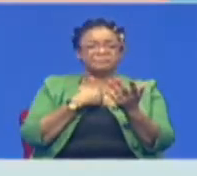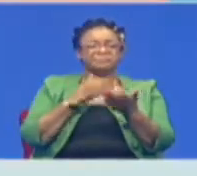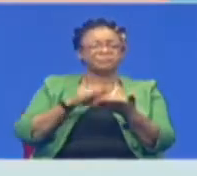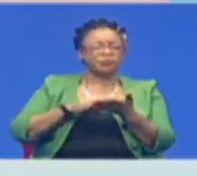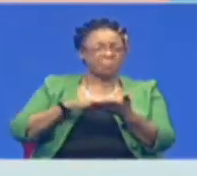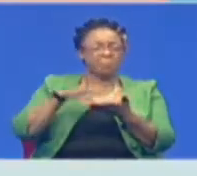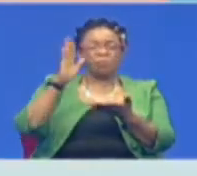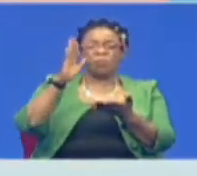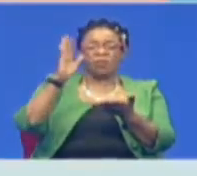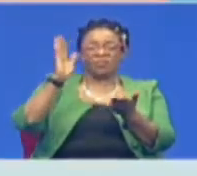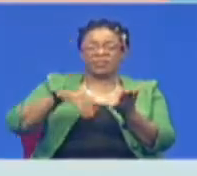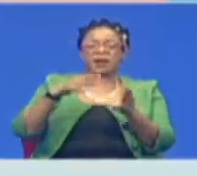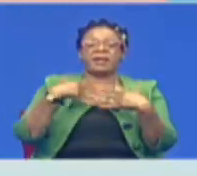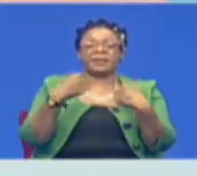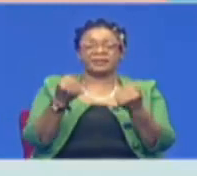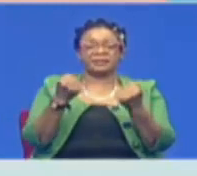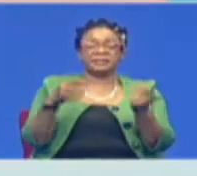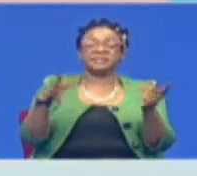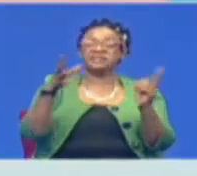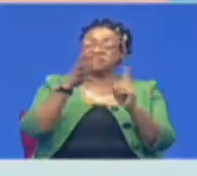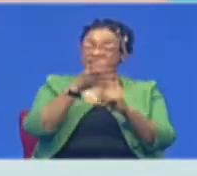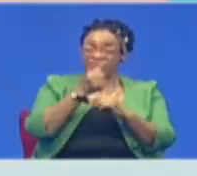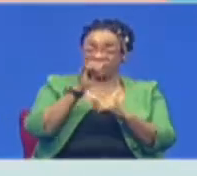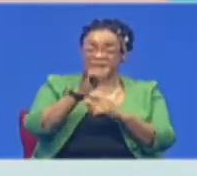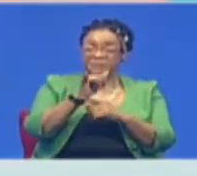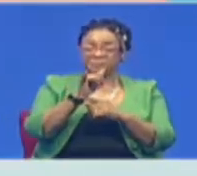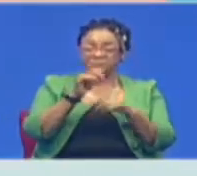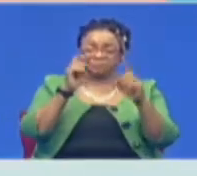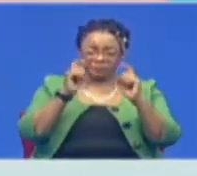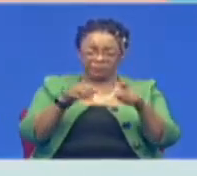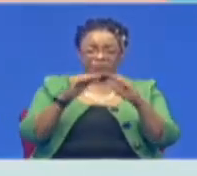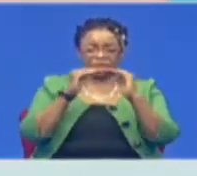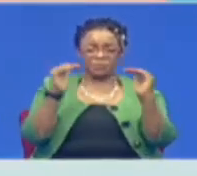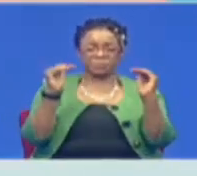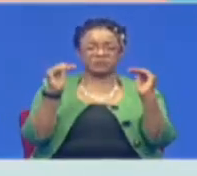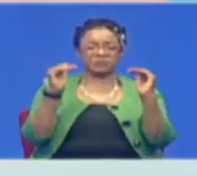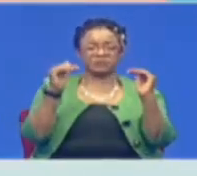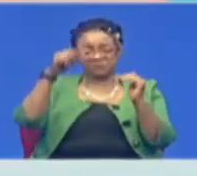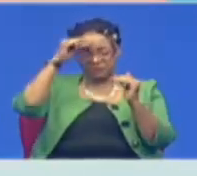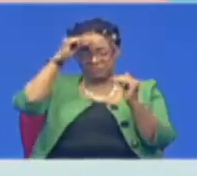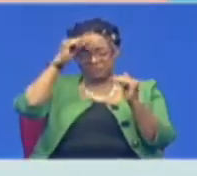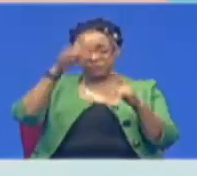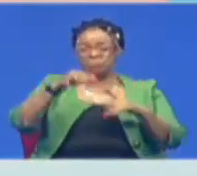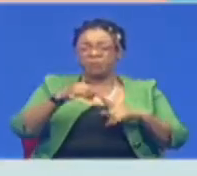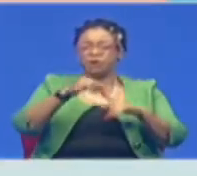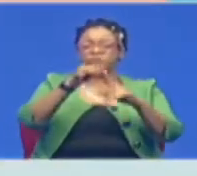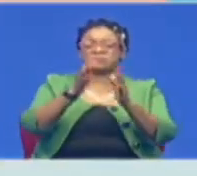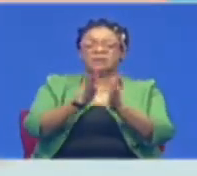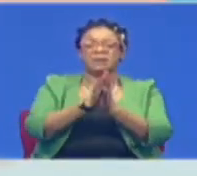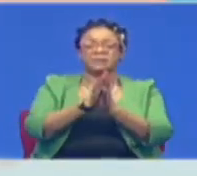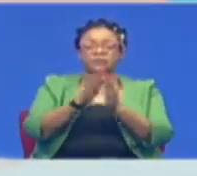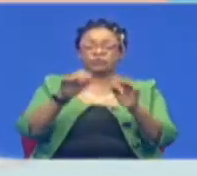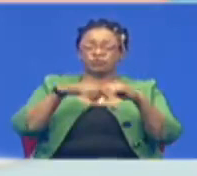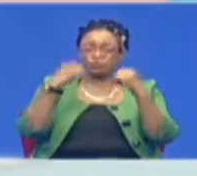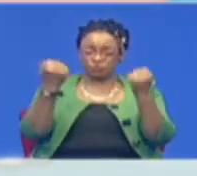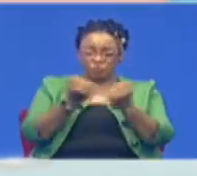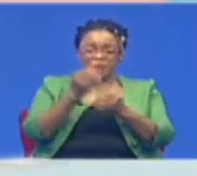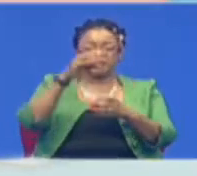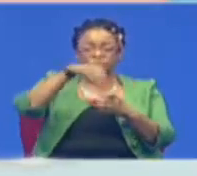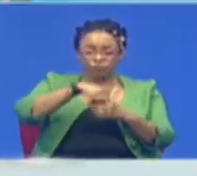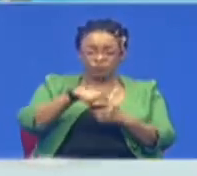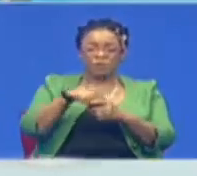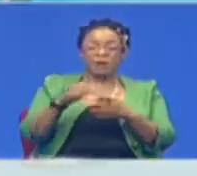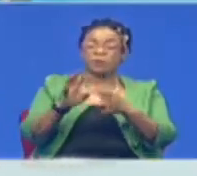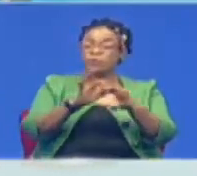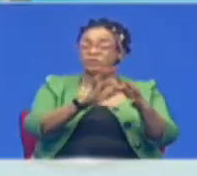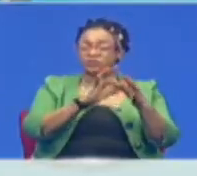just health, because achieving it requires equity, development priorities, and social inclusion and cohesion. Universal